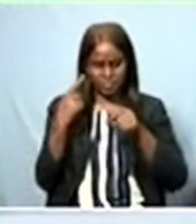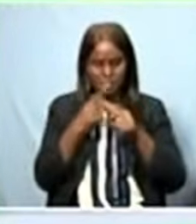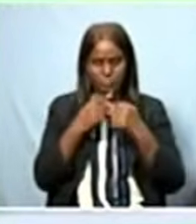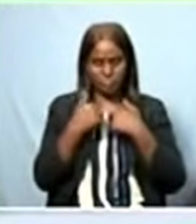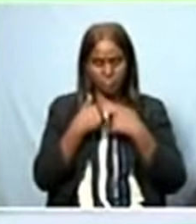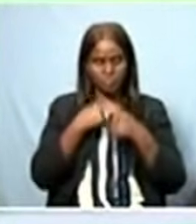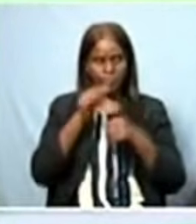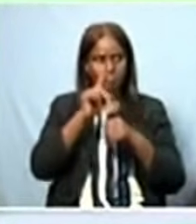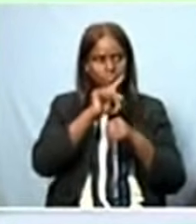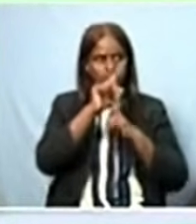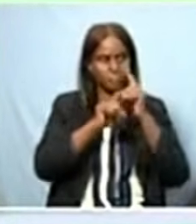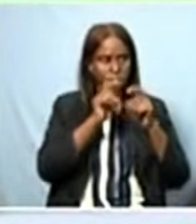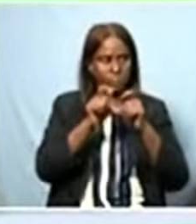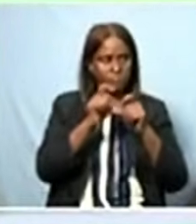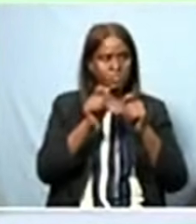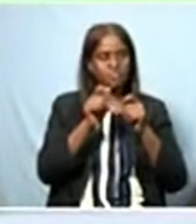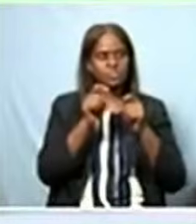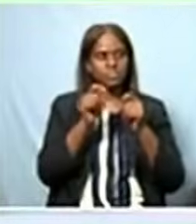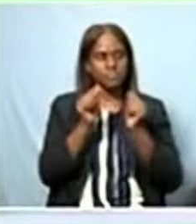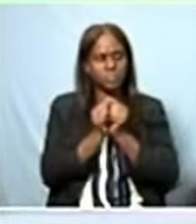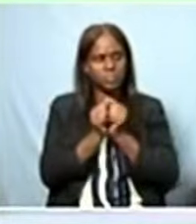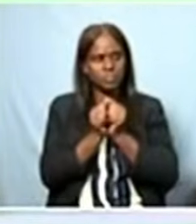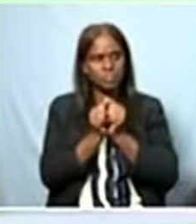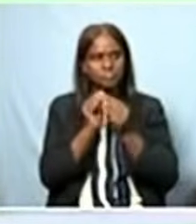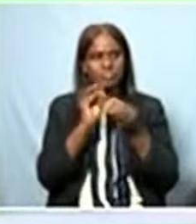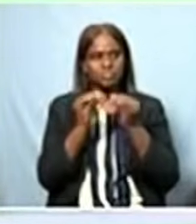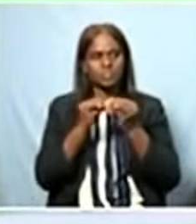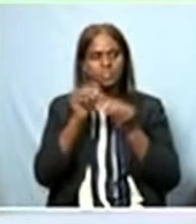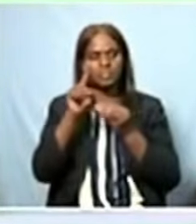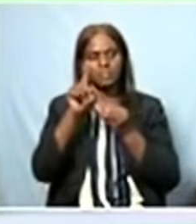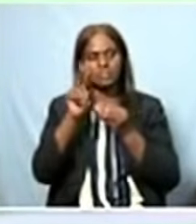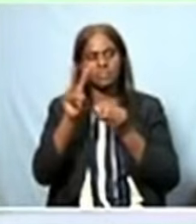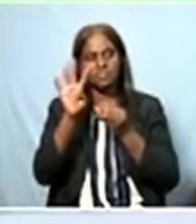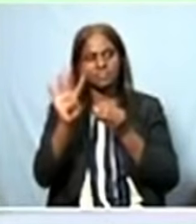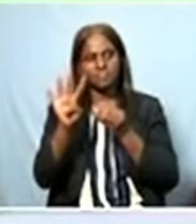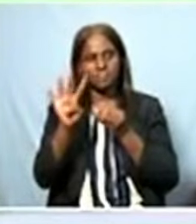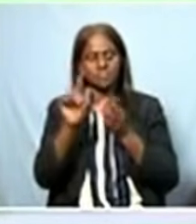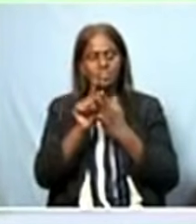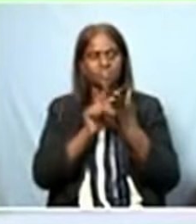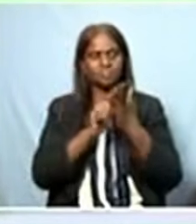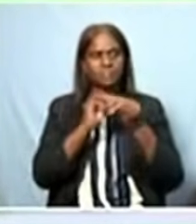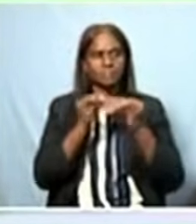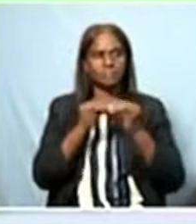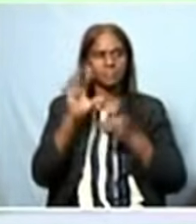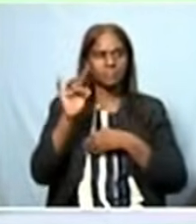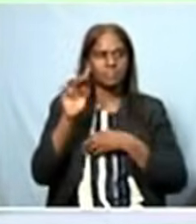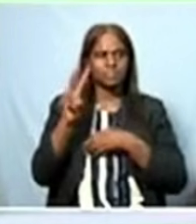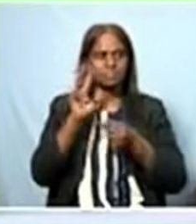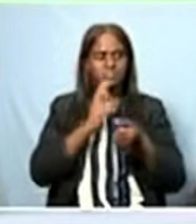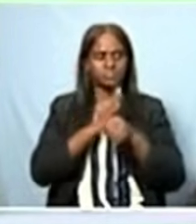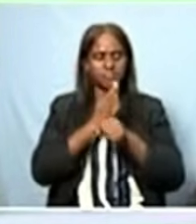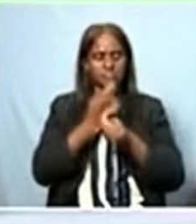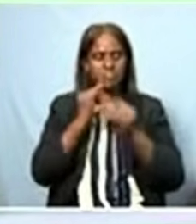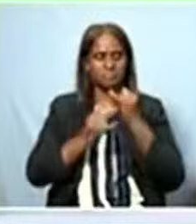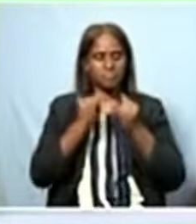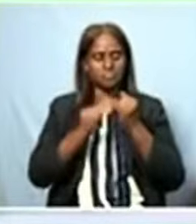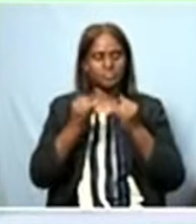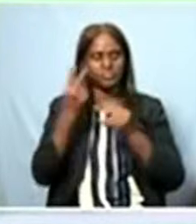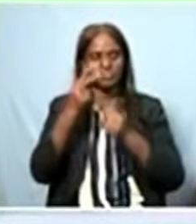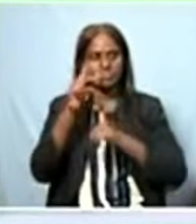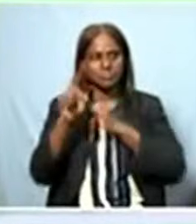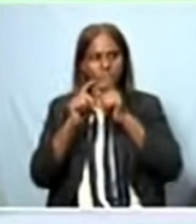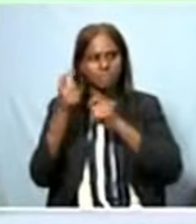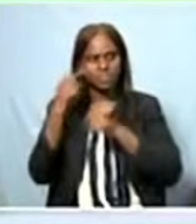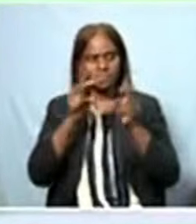one question for oral answer, number 124, Understanding Order 82, and thereafter the House did consider two questions